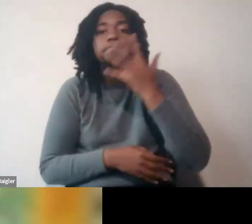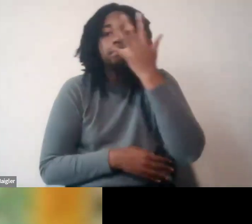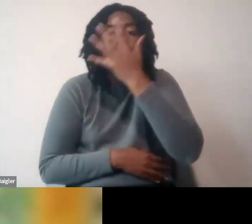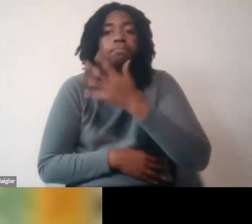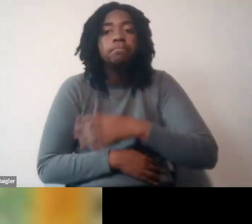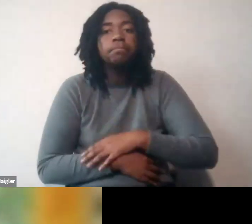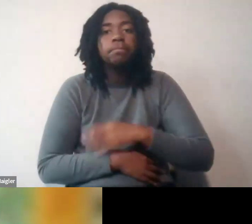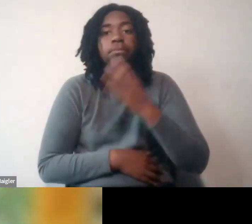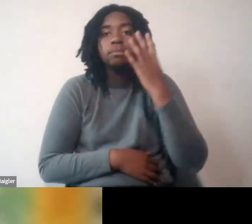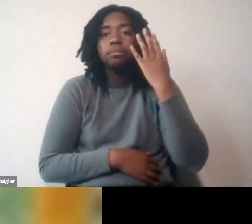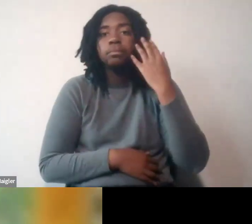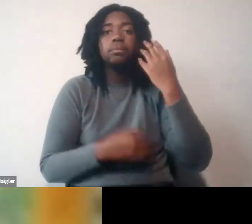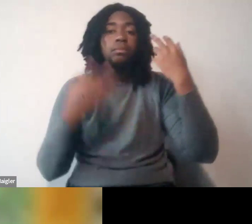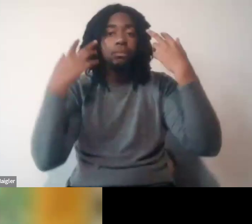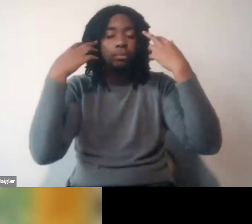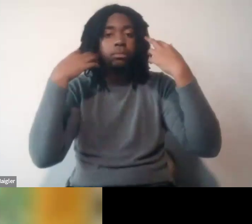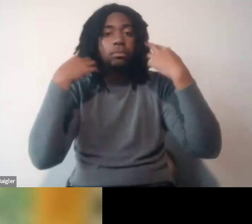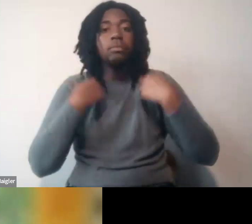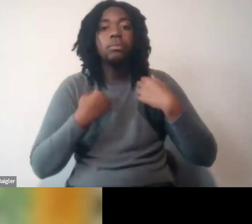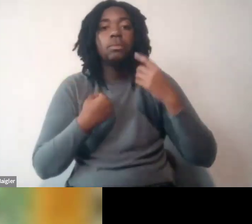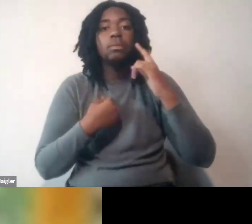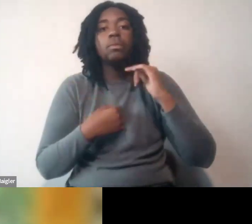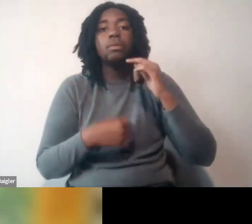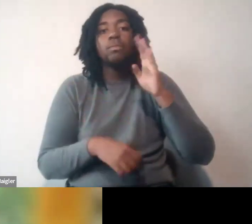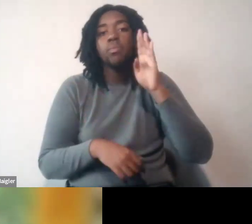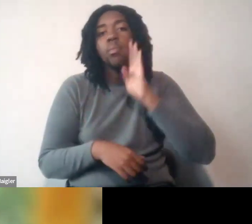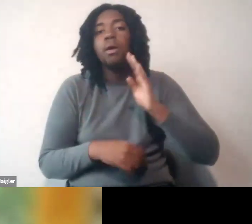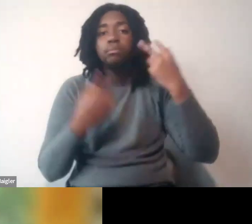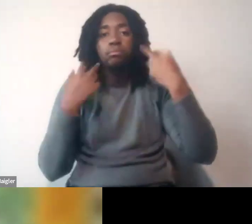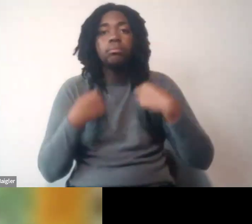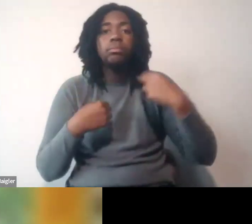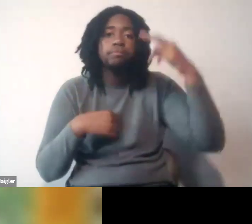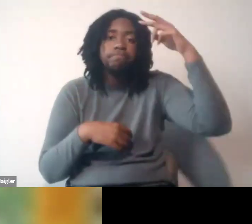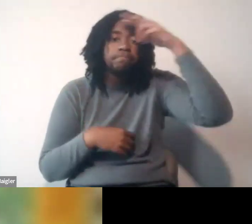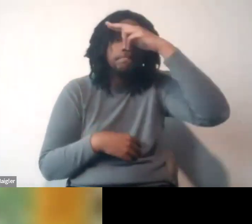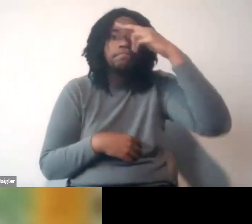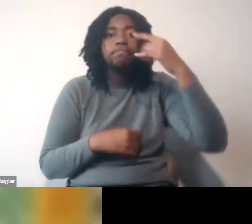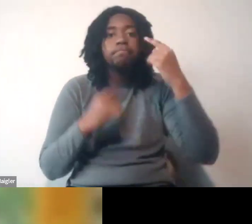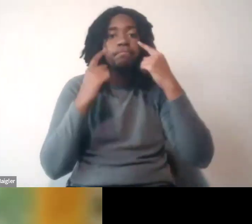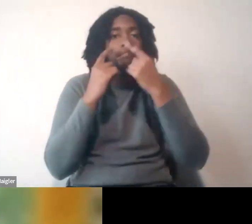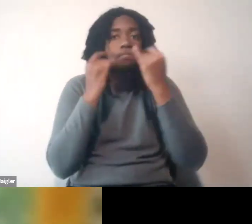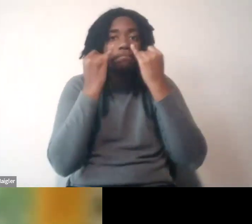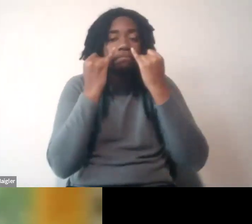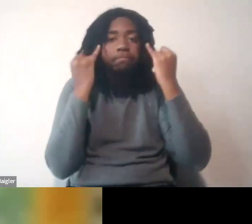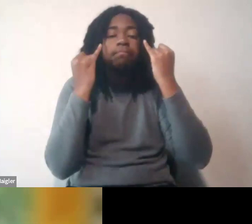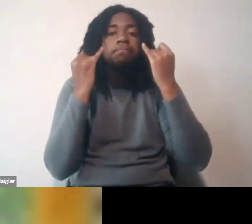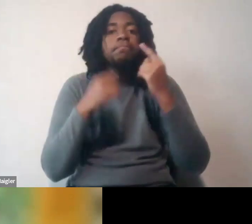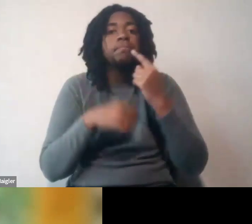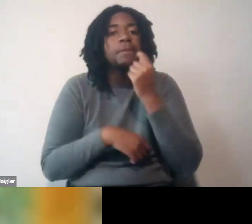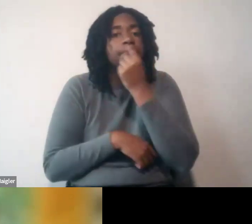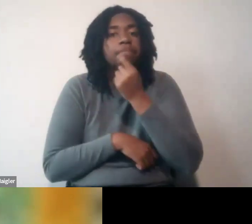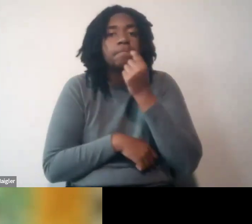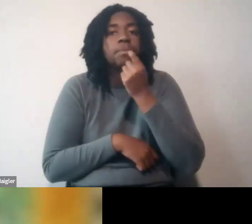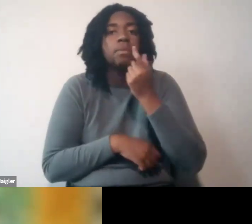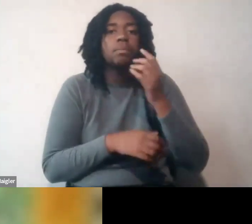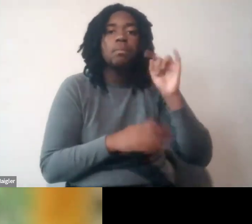have long, copper-colored hair with short bangs. I've got eyeliner and lipstick, and my background is blurred